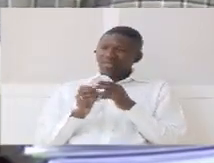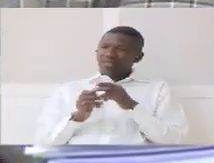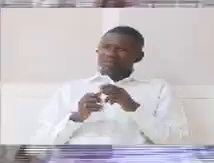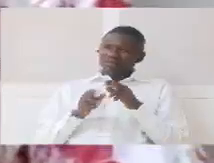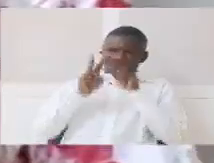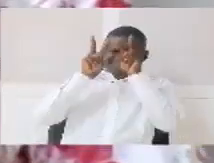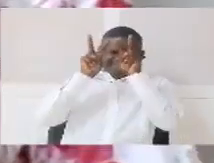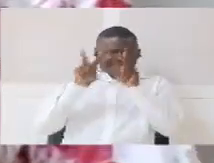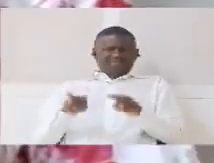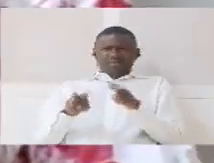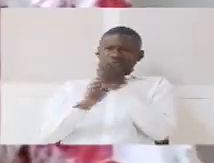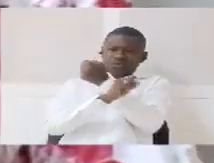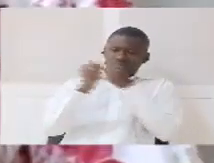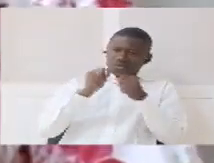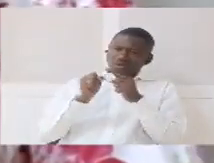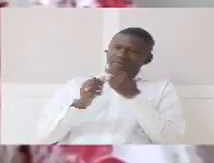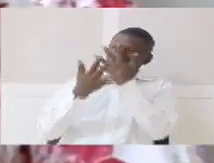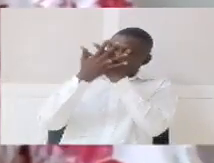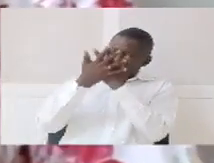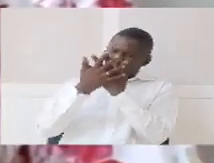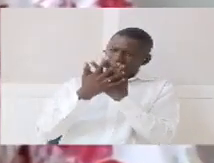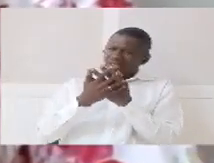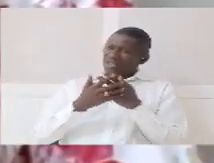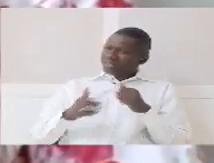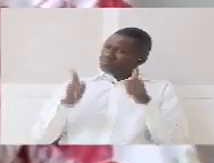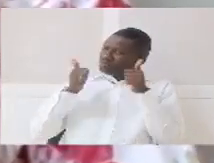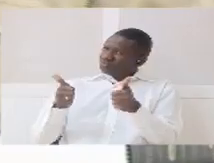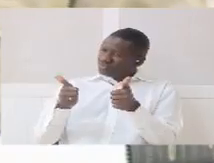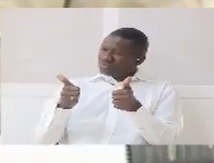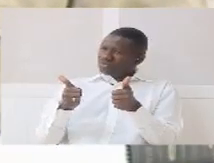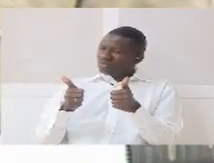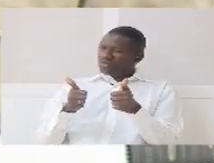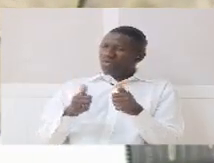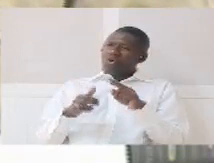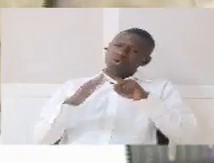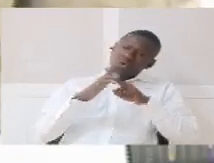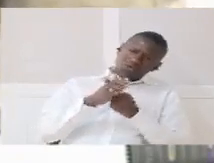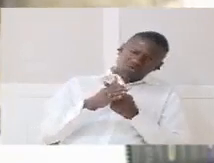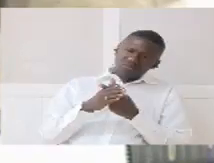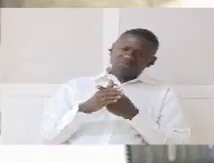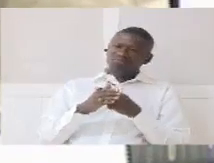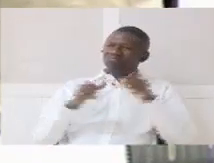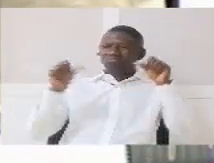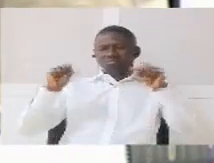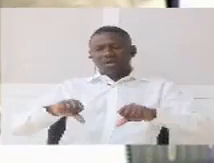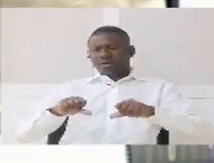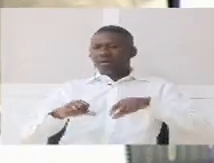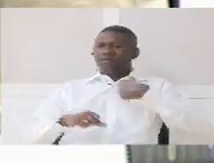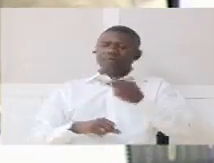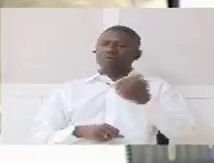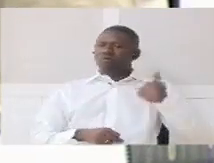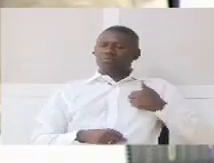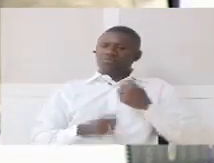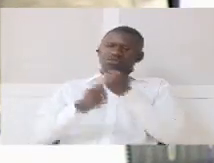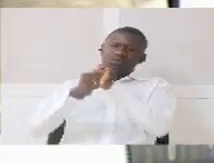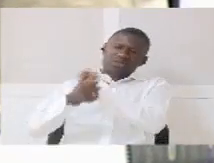inhumane? Amunda Rosila Nia be Jube ya Kenson Yokan, Kasoko Nukul Biji Nyamin, among